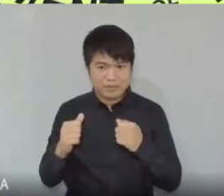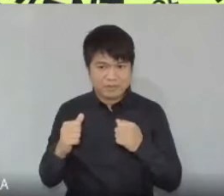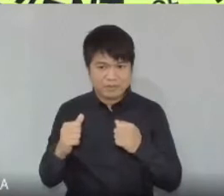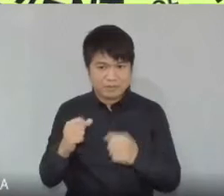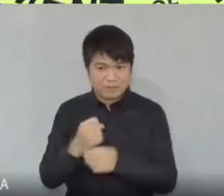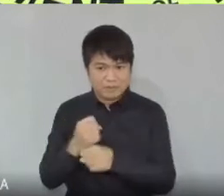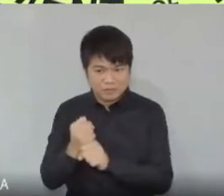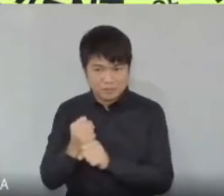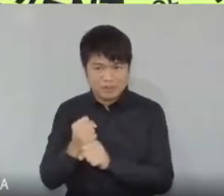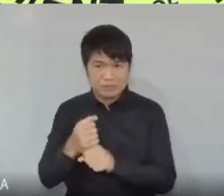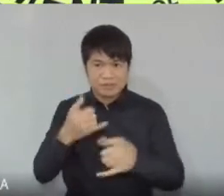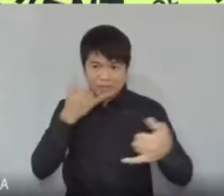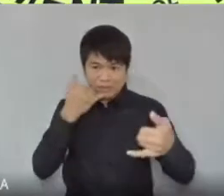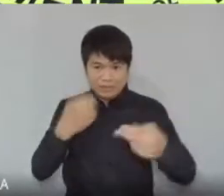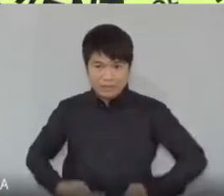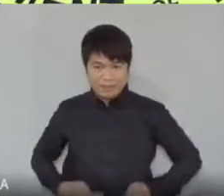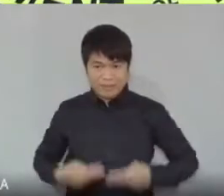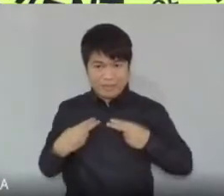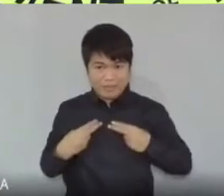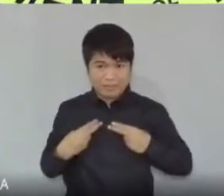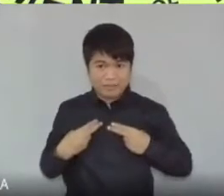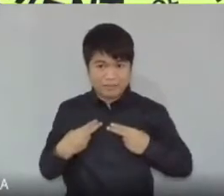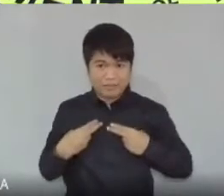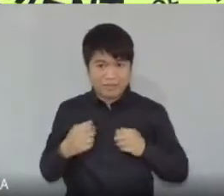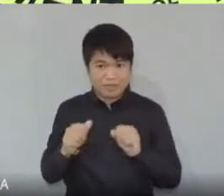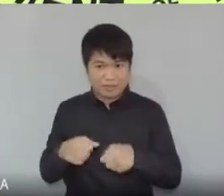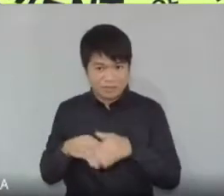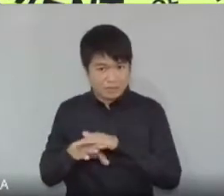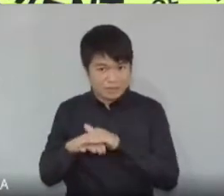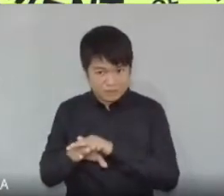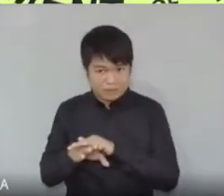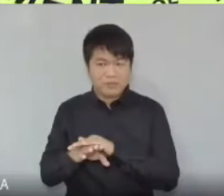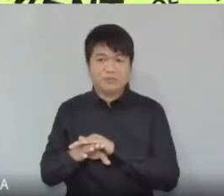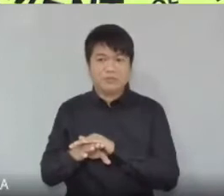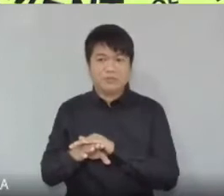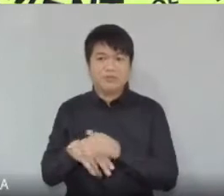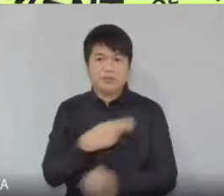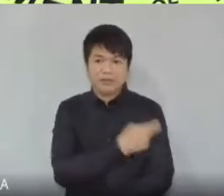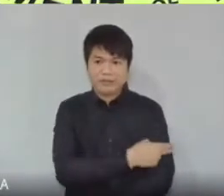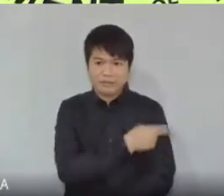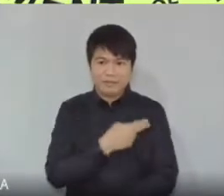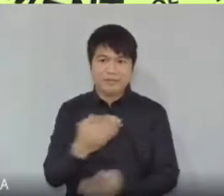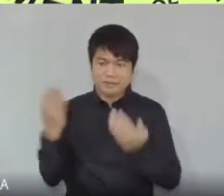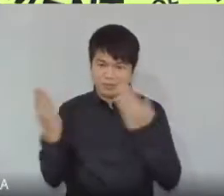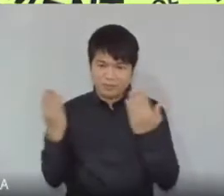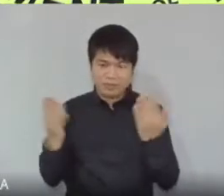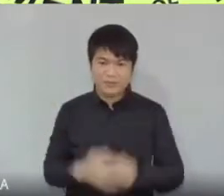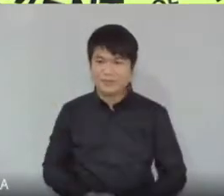Policy eCongress. We very much wish that we can be together face to face in forums like